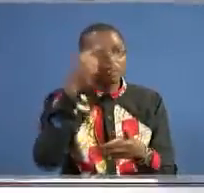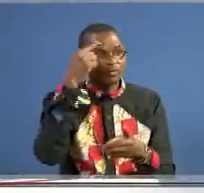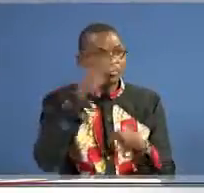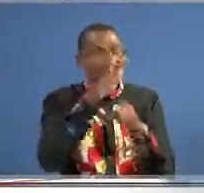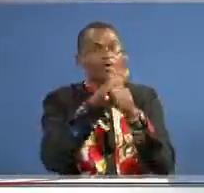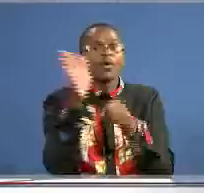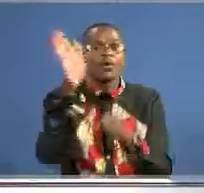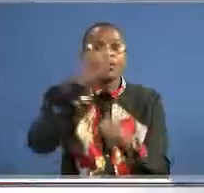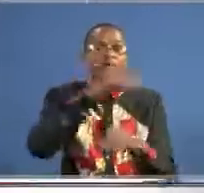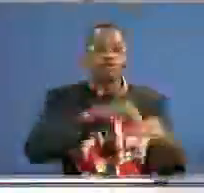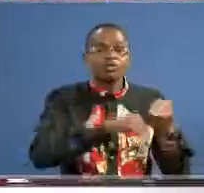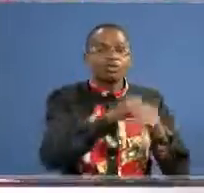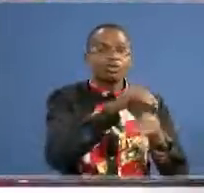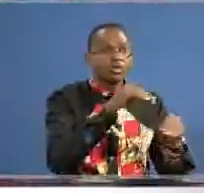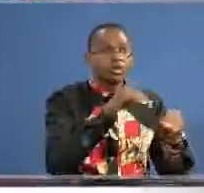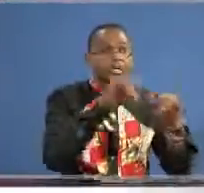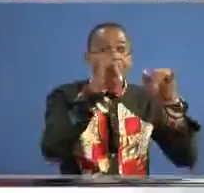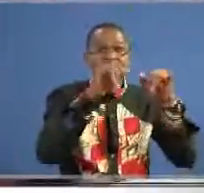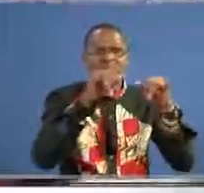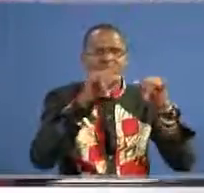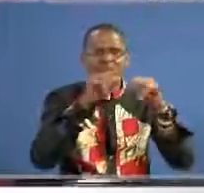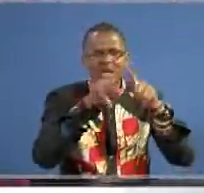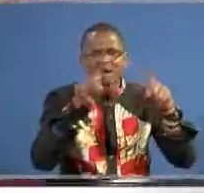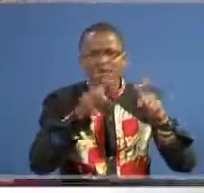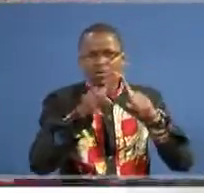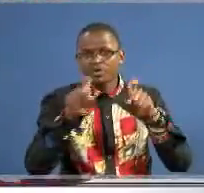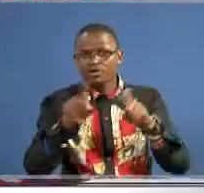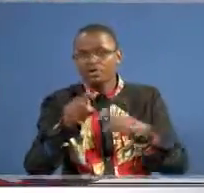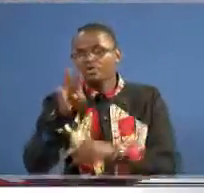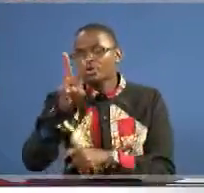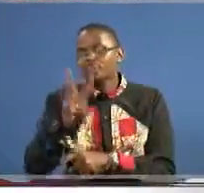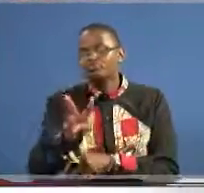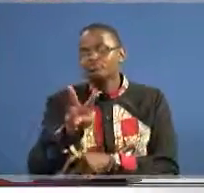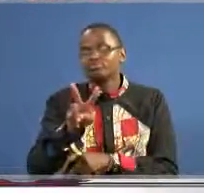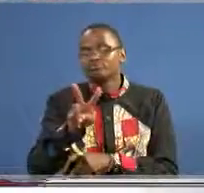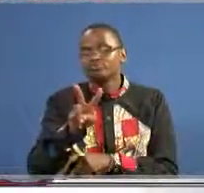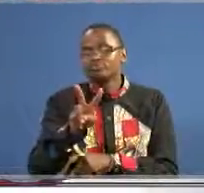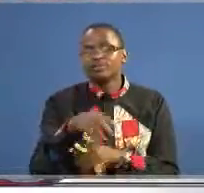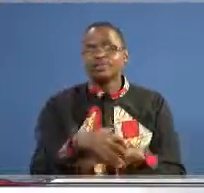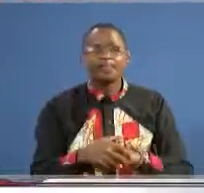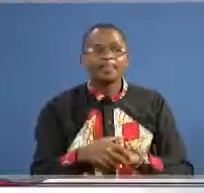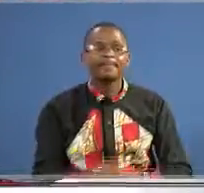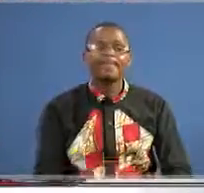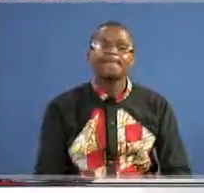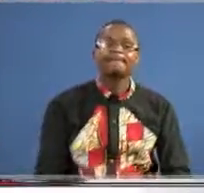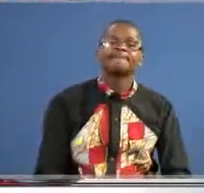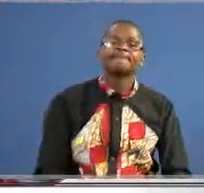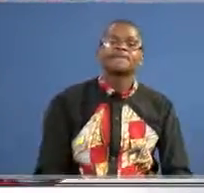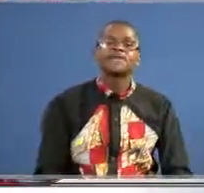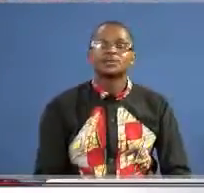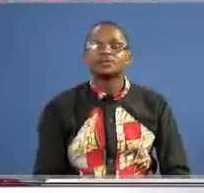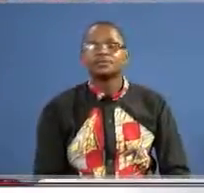go back to the polls still remains a puzzle to them. Irene Mwangi, KUTV.